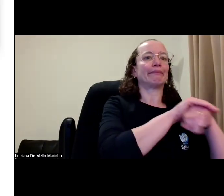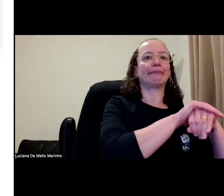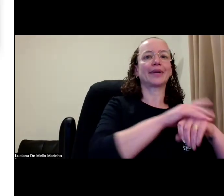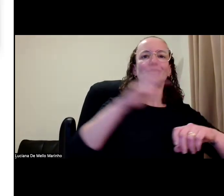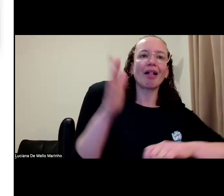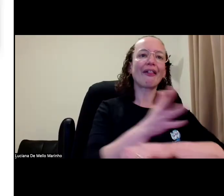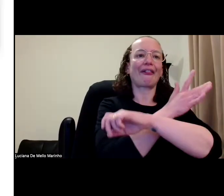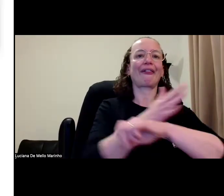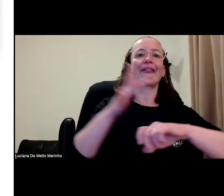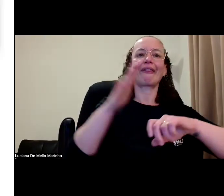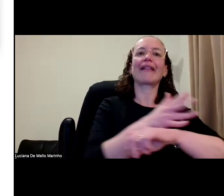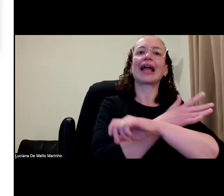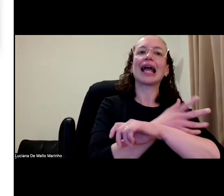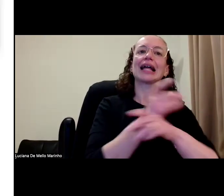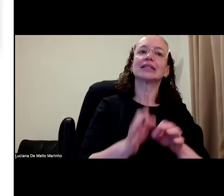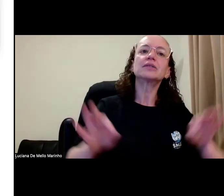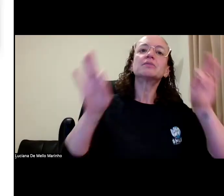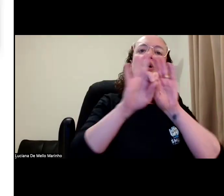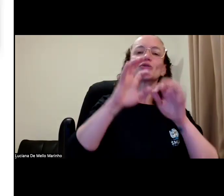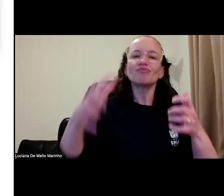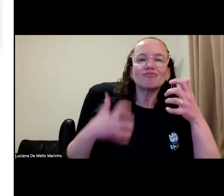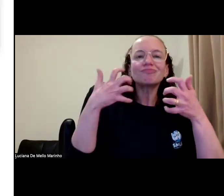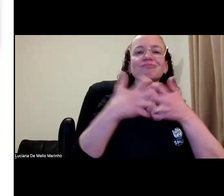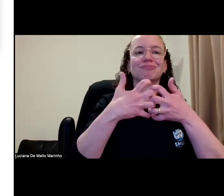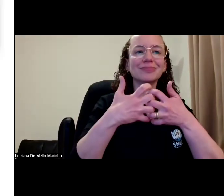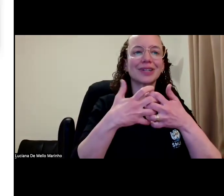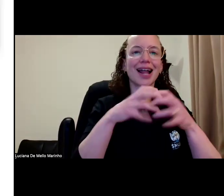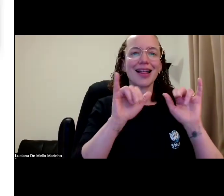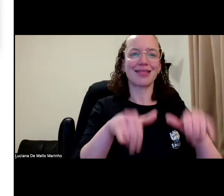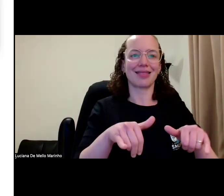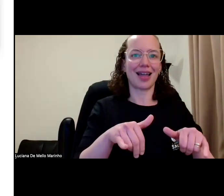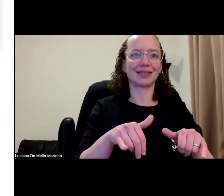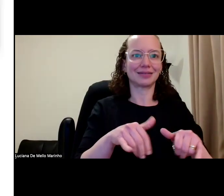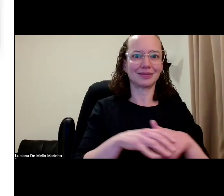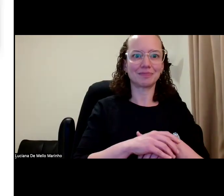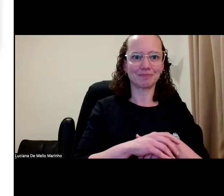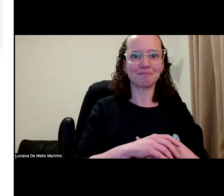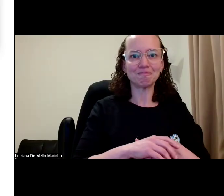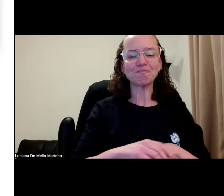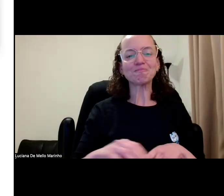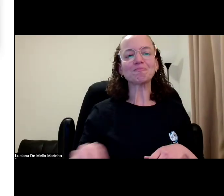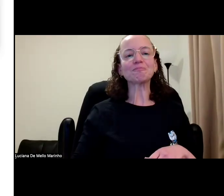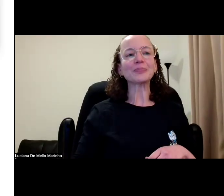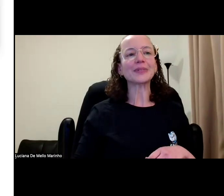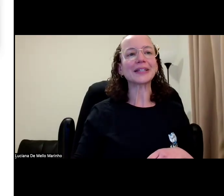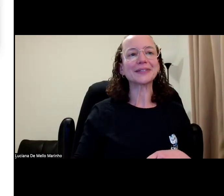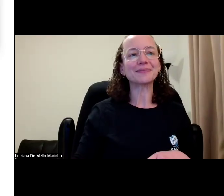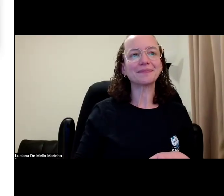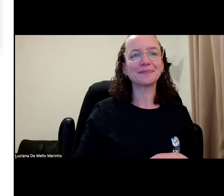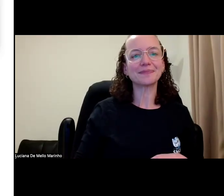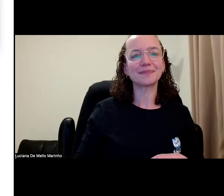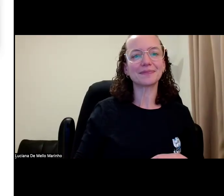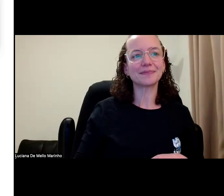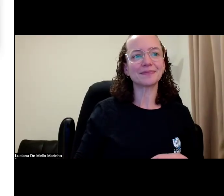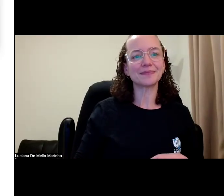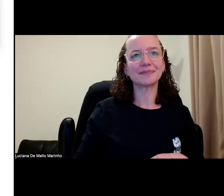in signing with amazing, you know, their signing skills are very high in terms of ASL, that's one thing, versus if they're looking for